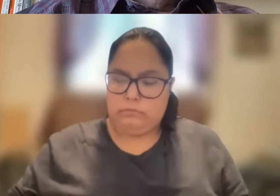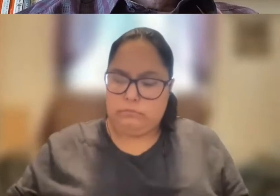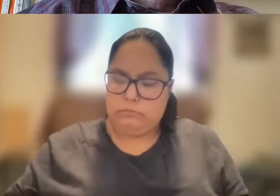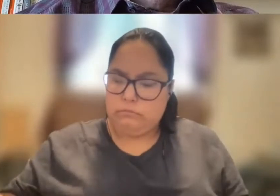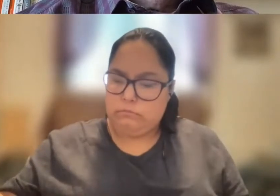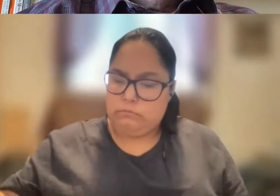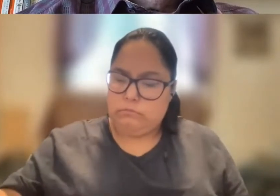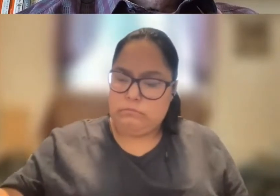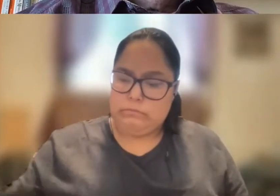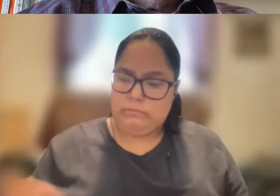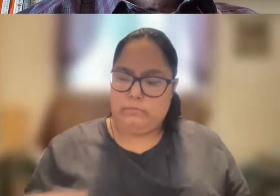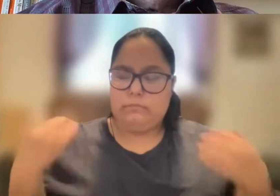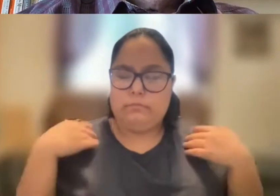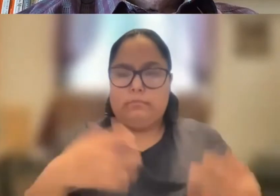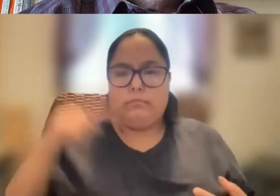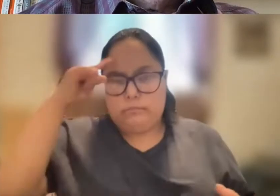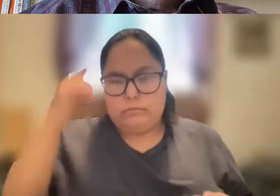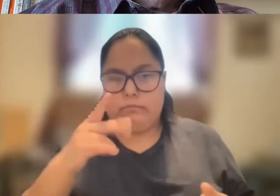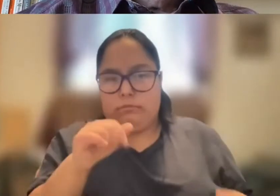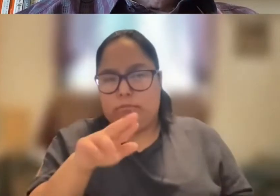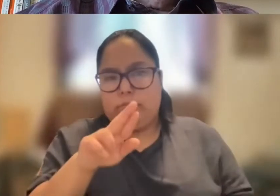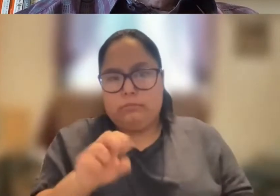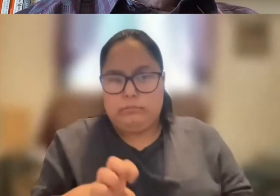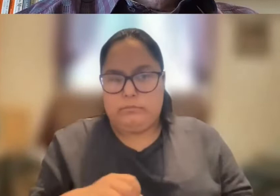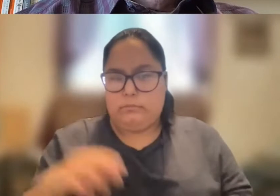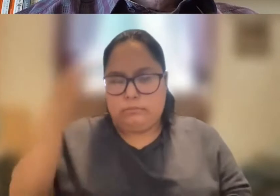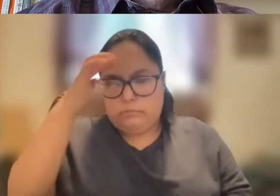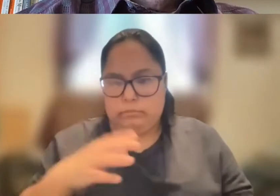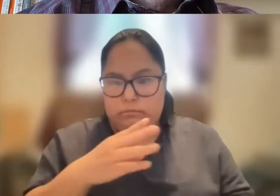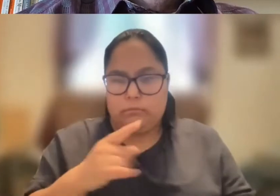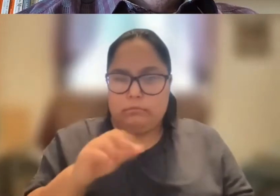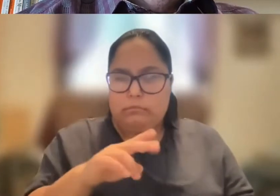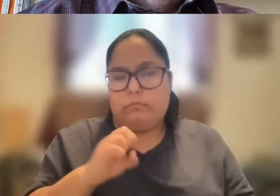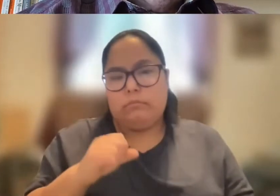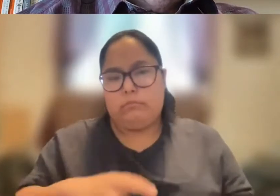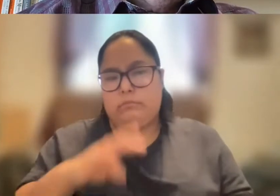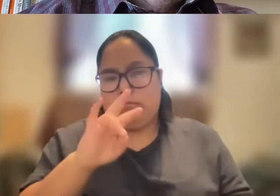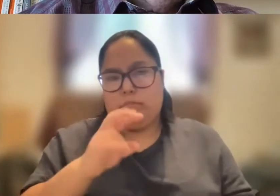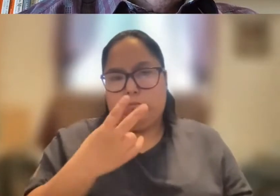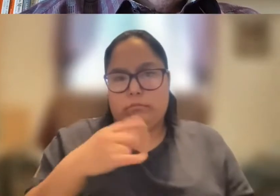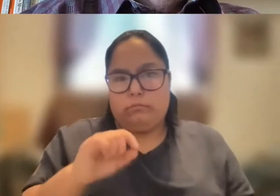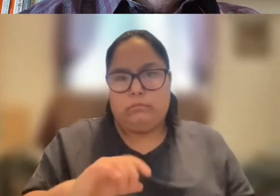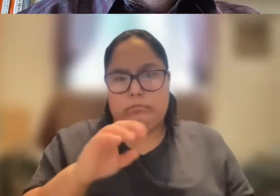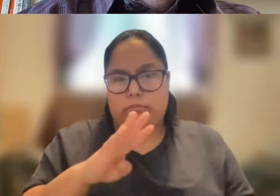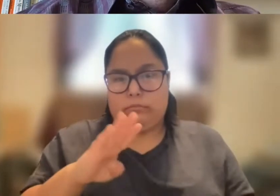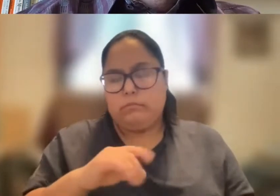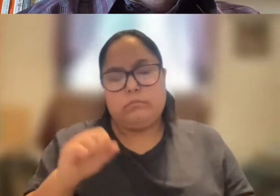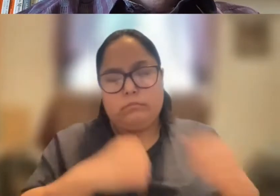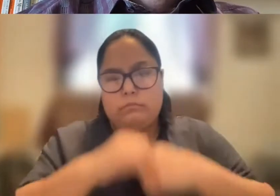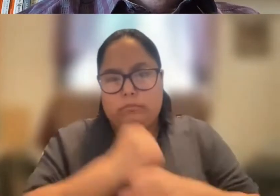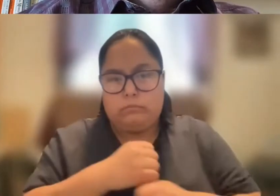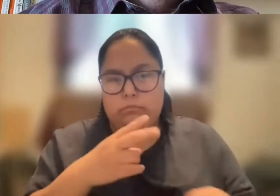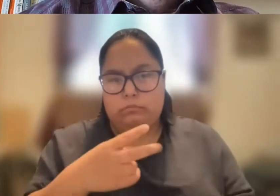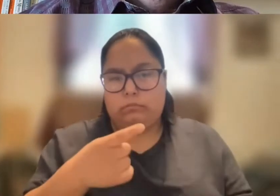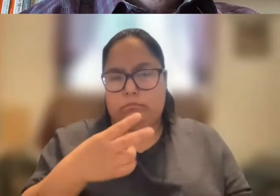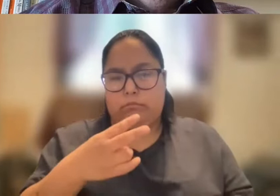a partner. I'm remarkably lucky. My partner Dave has been with me for 26 years. I've been gone 12